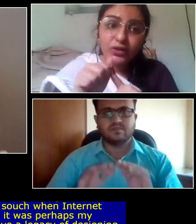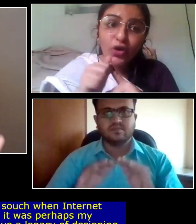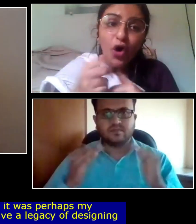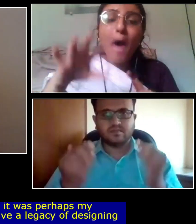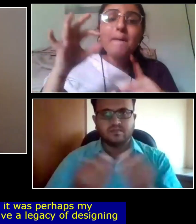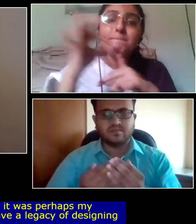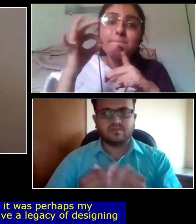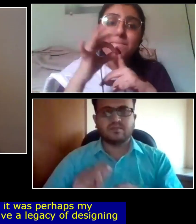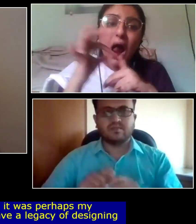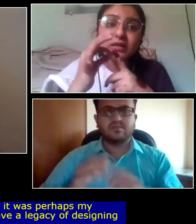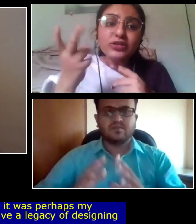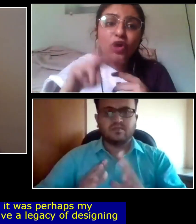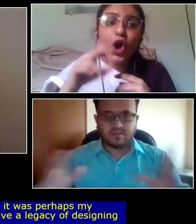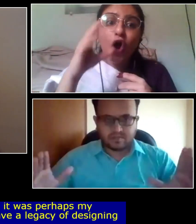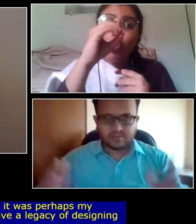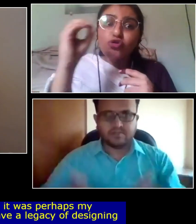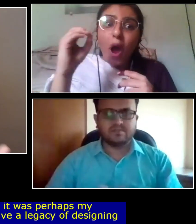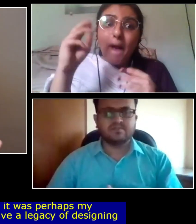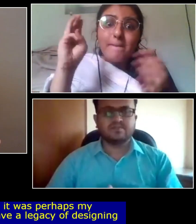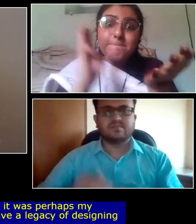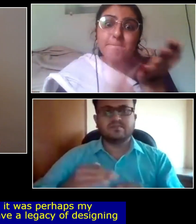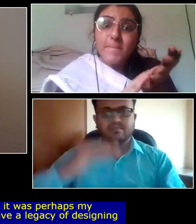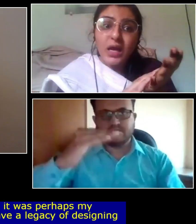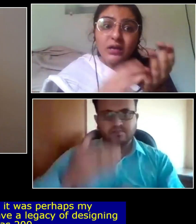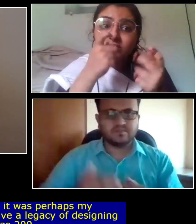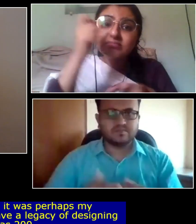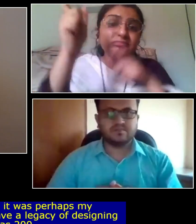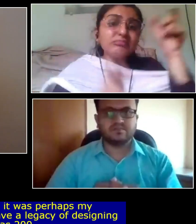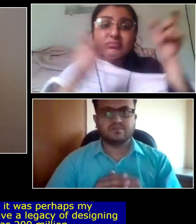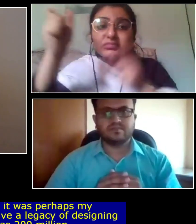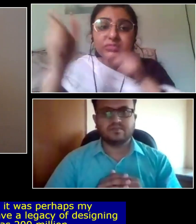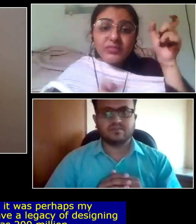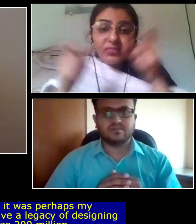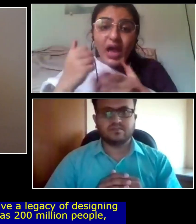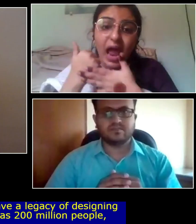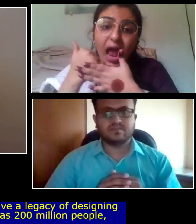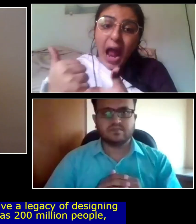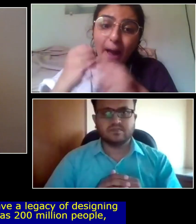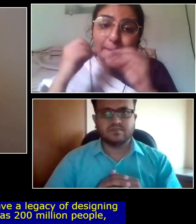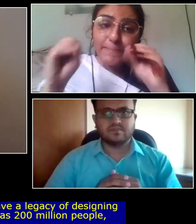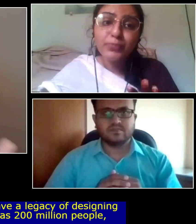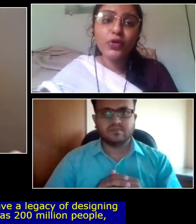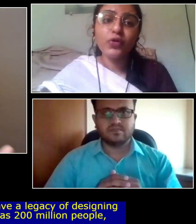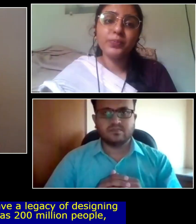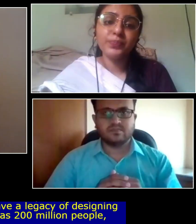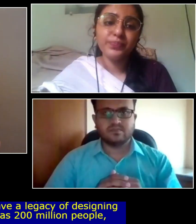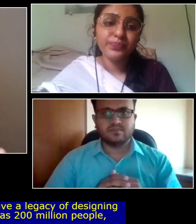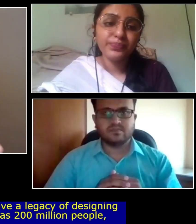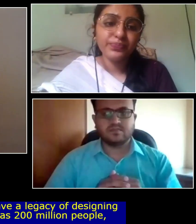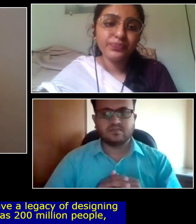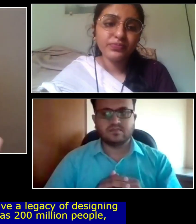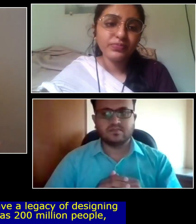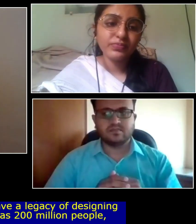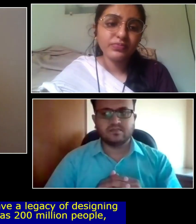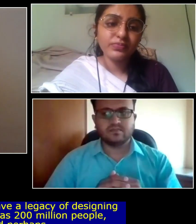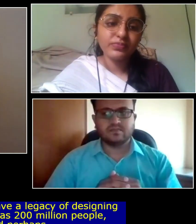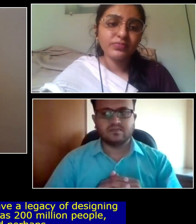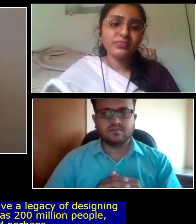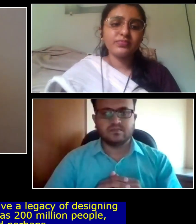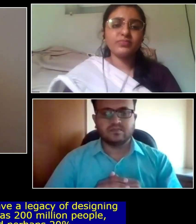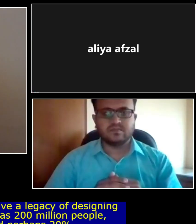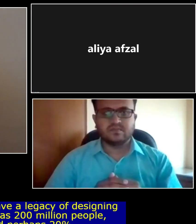over 200 million people, fifth largest population in the world, and perhaps 20% living with some